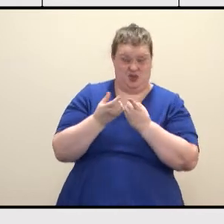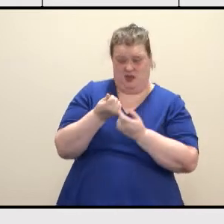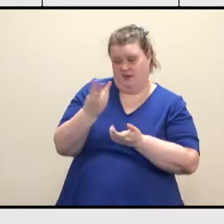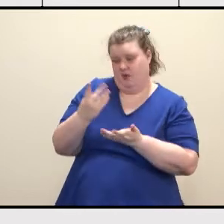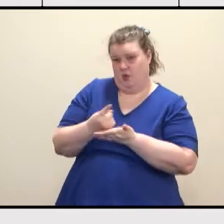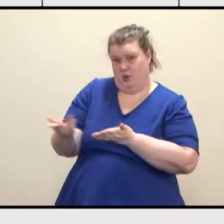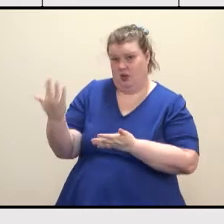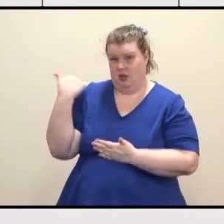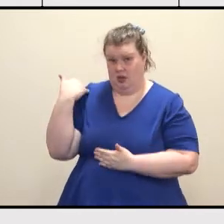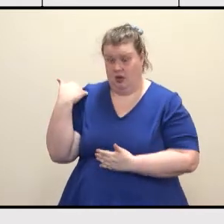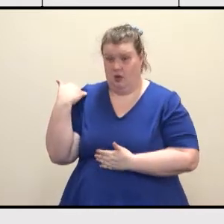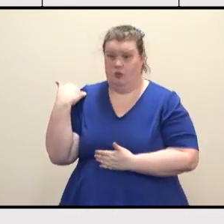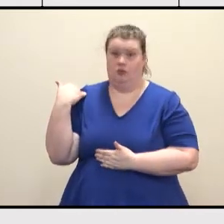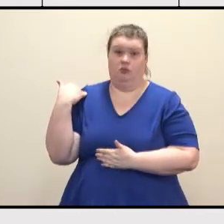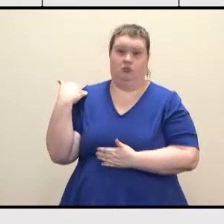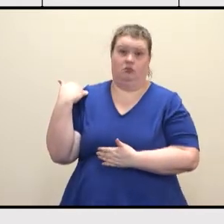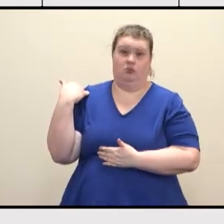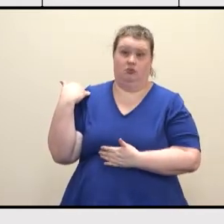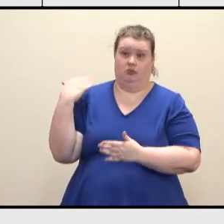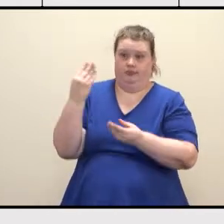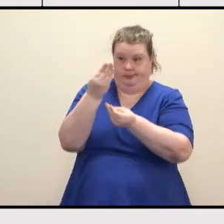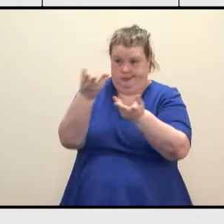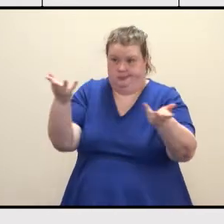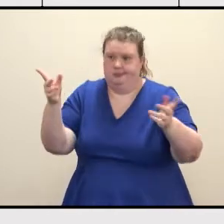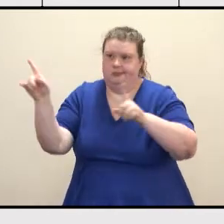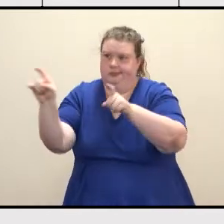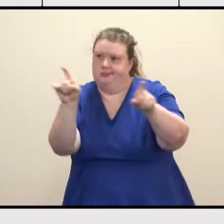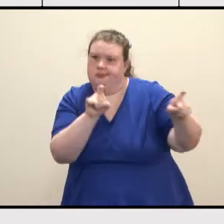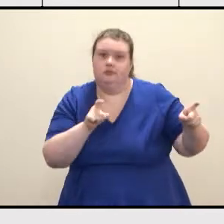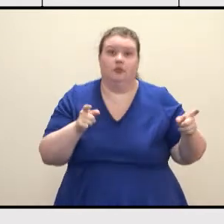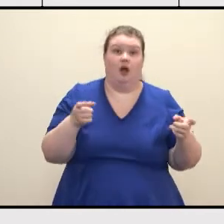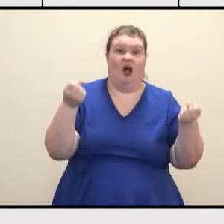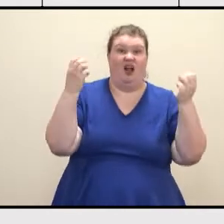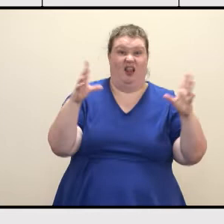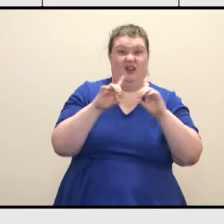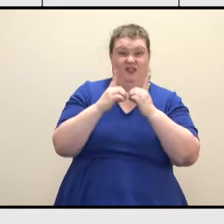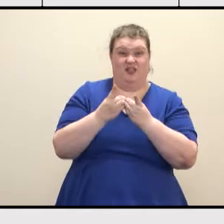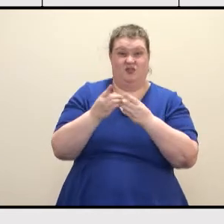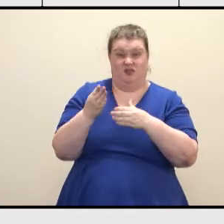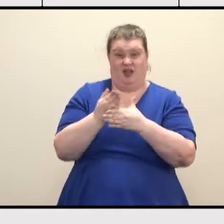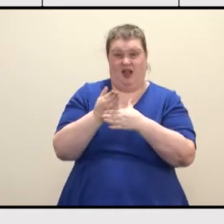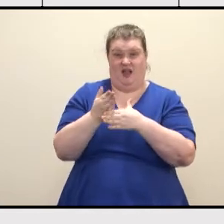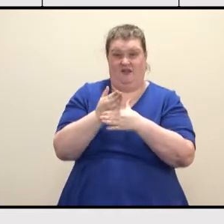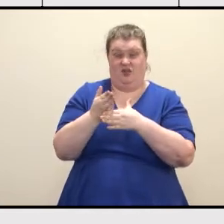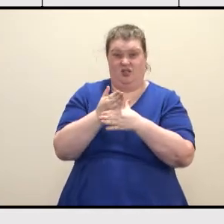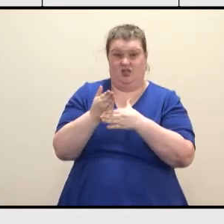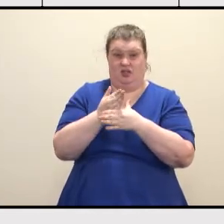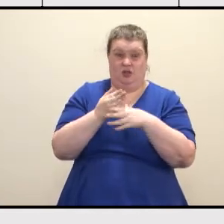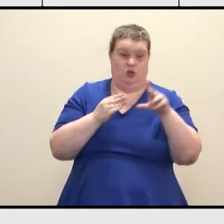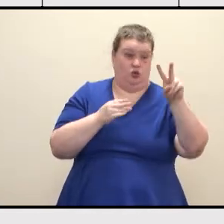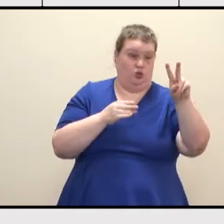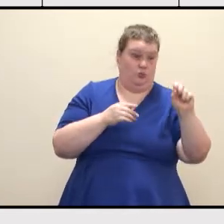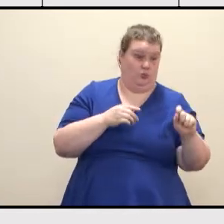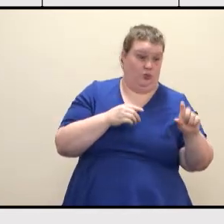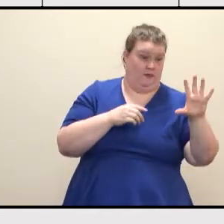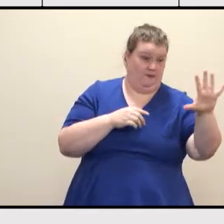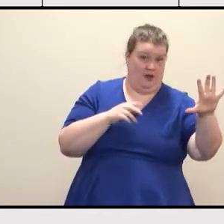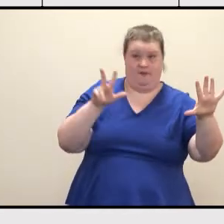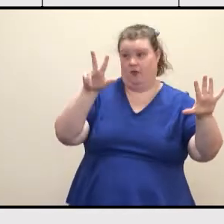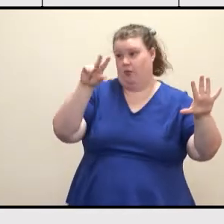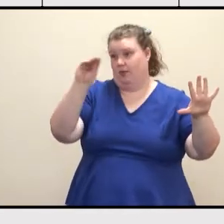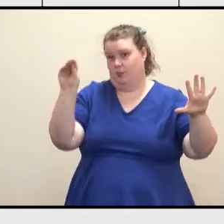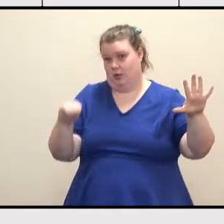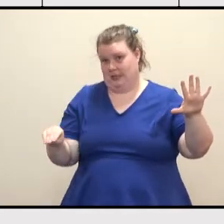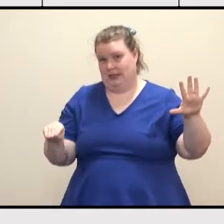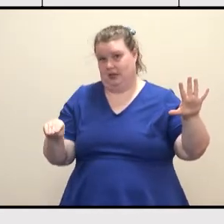weeks ago, we just kind of put out an article on it. We are seeing that a lot of districts are averaging between 2.5 and 3% to where in